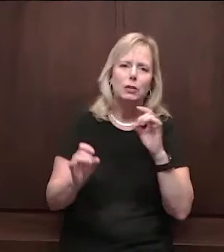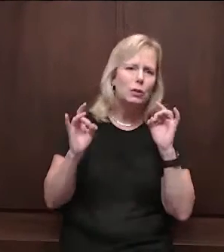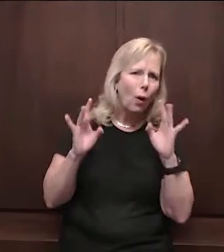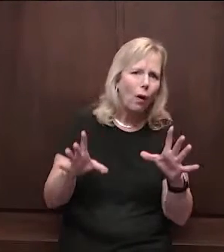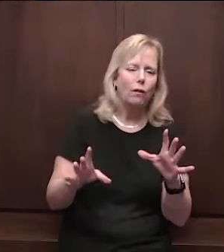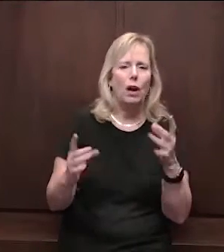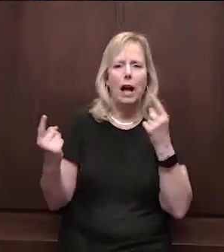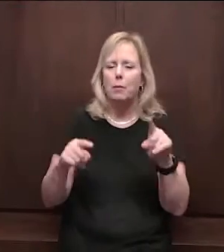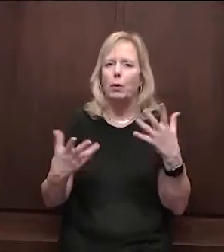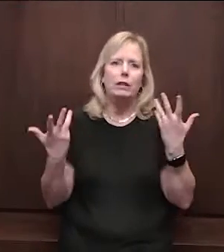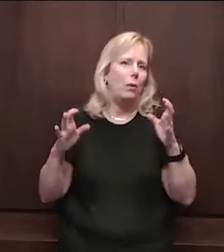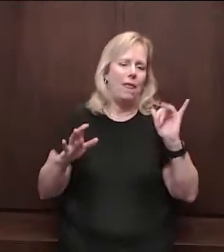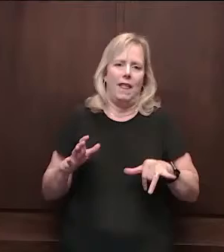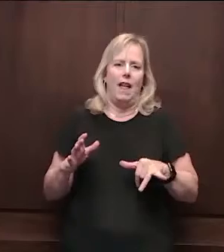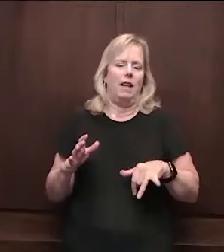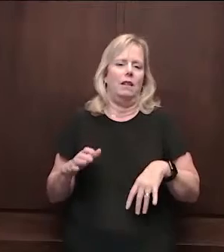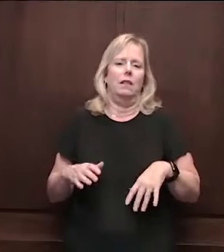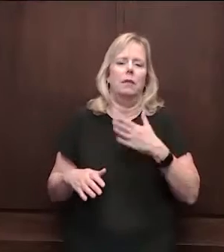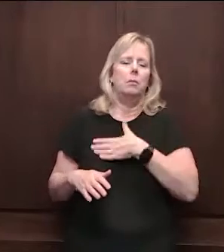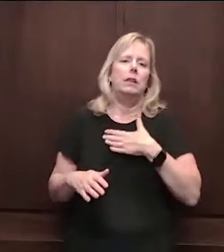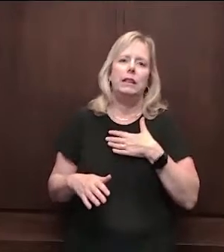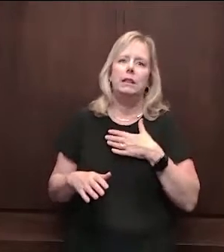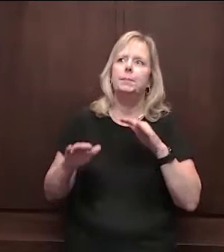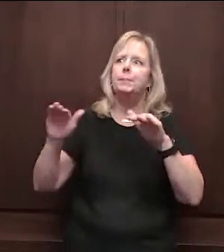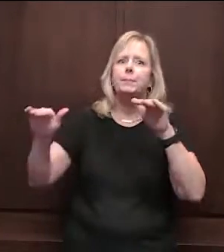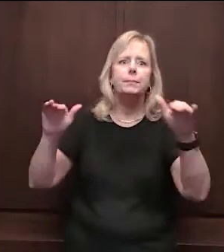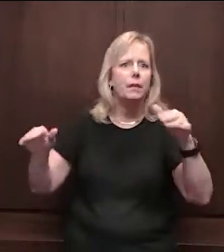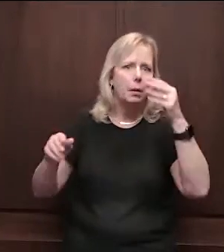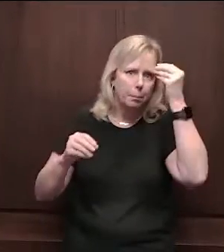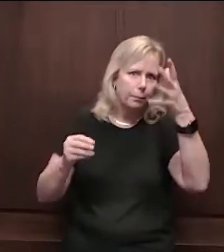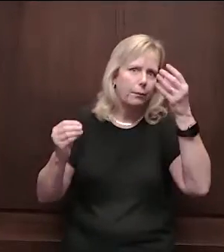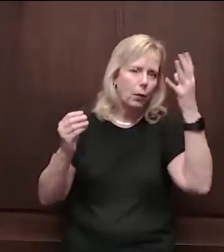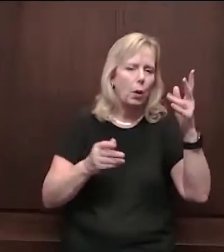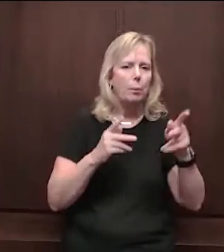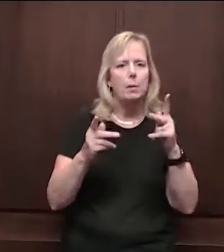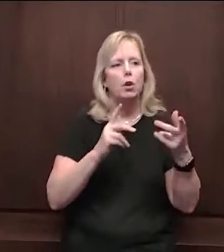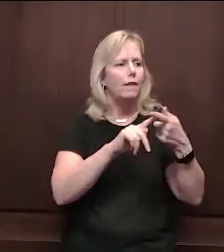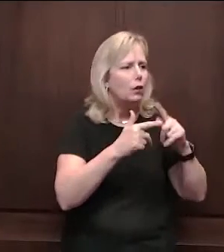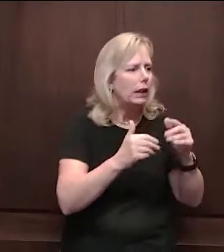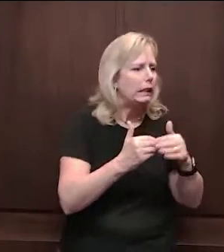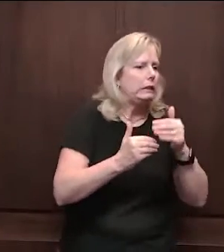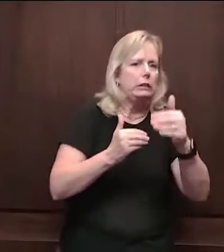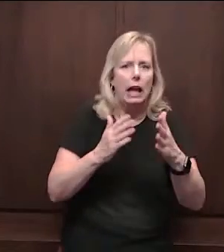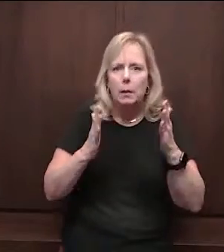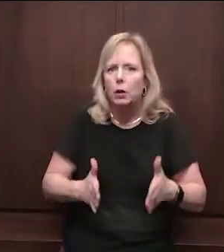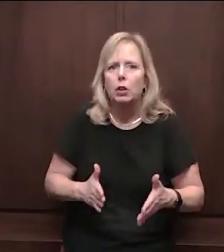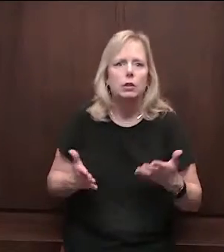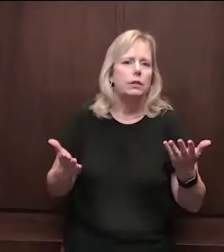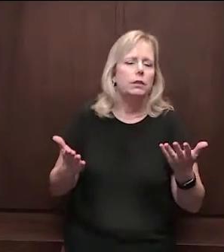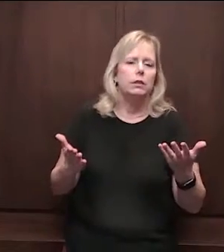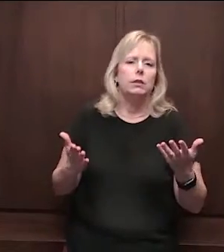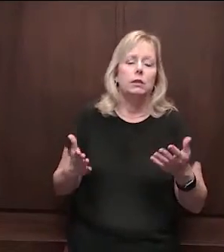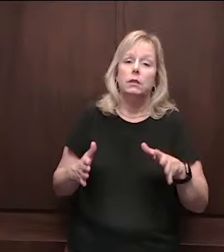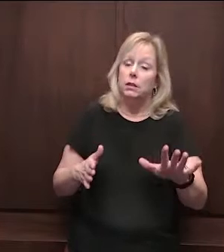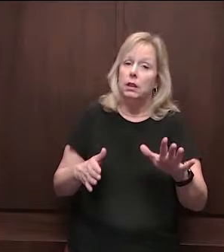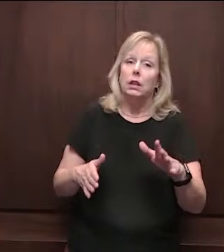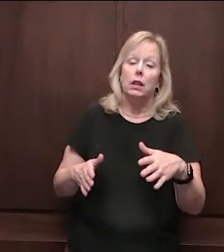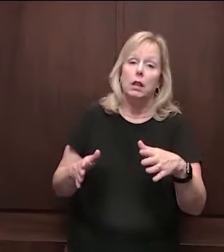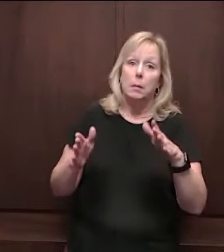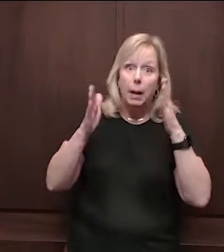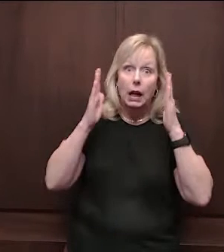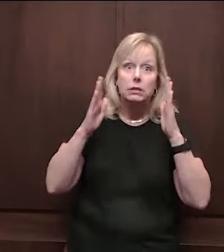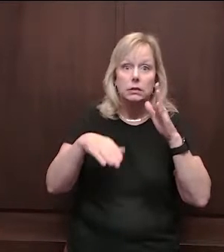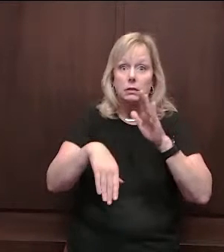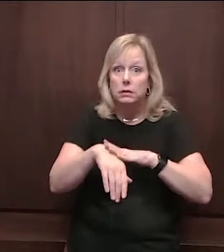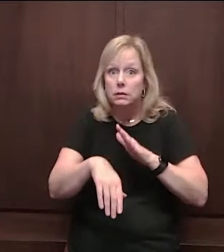So again, continue to spread the word the best you can. Tell your friends, your neighbors. Take heed of warning,